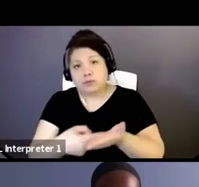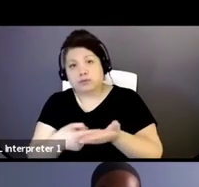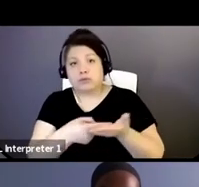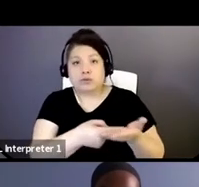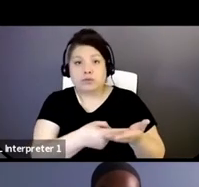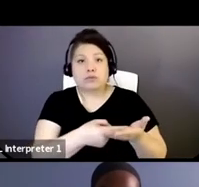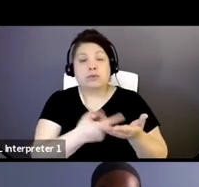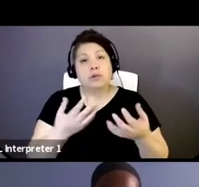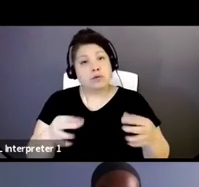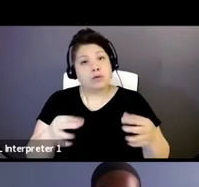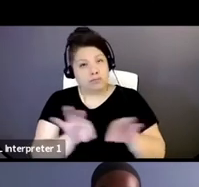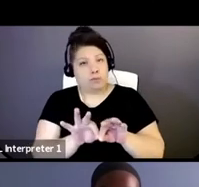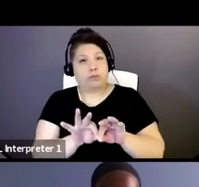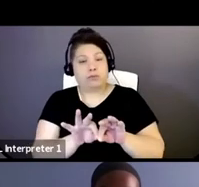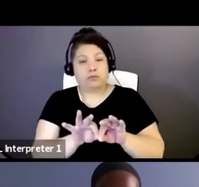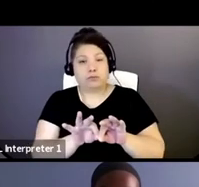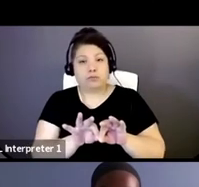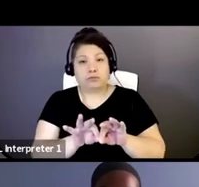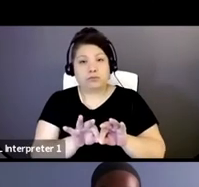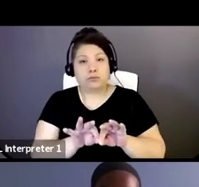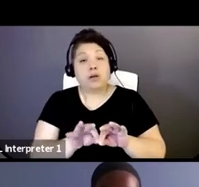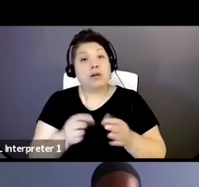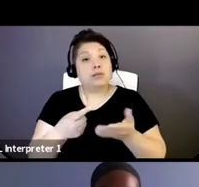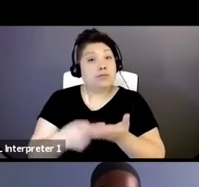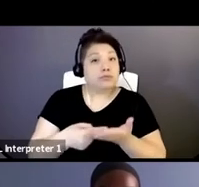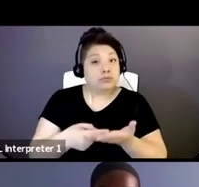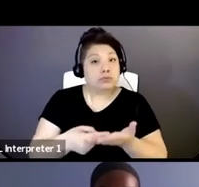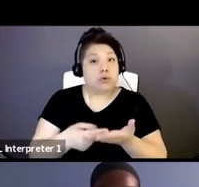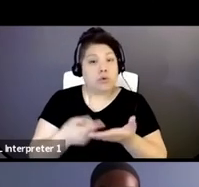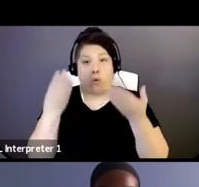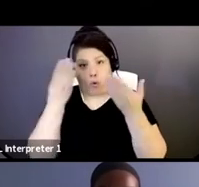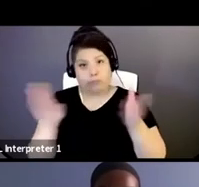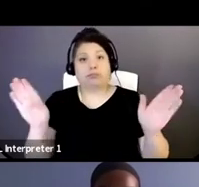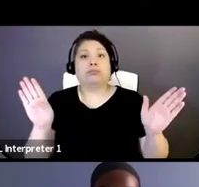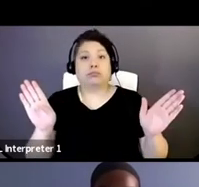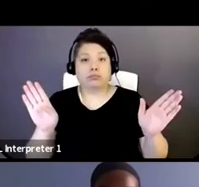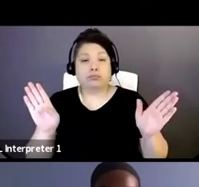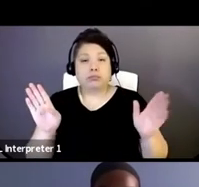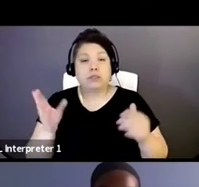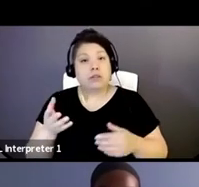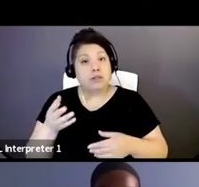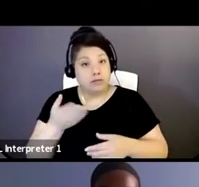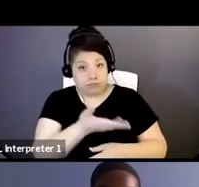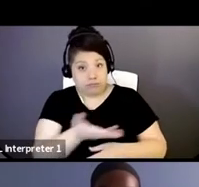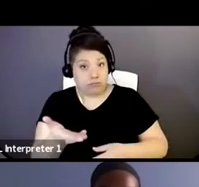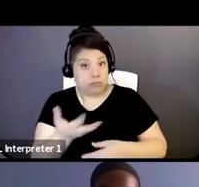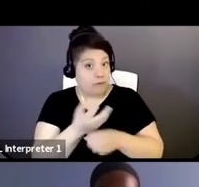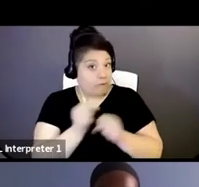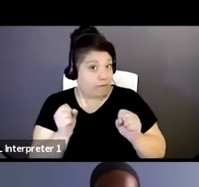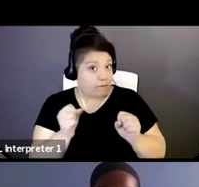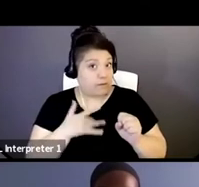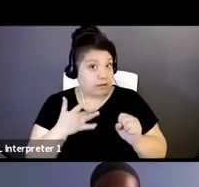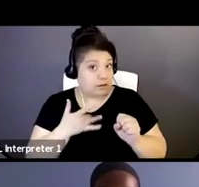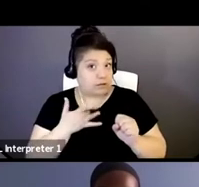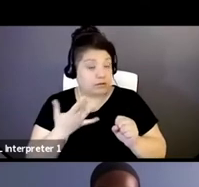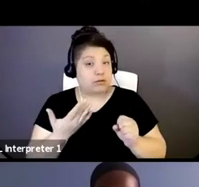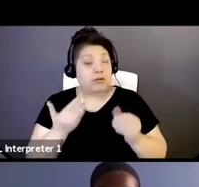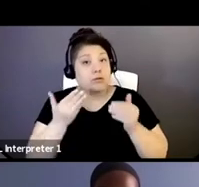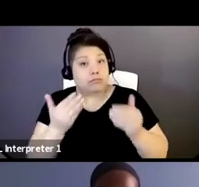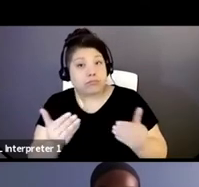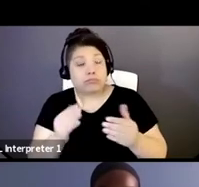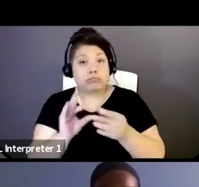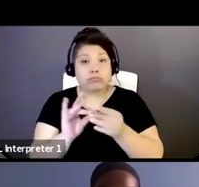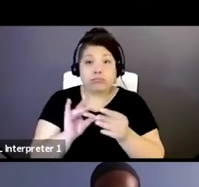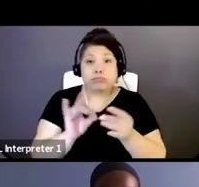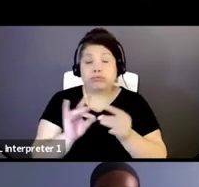in particular, like open conversations where people feel safe in having conversations.